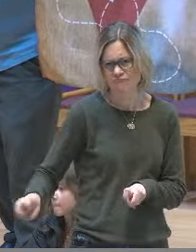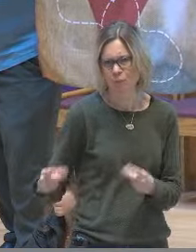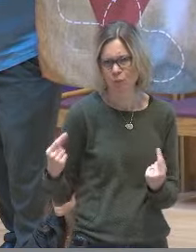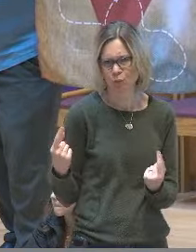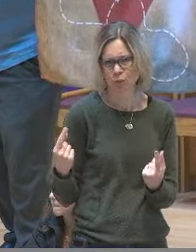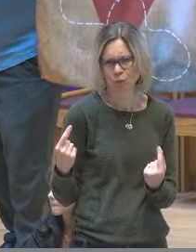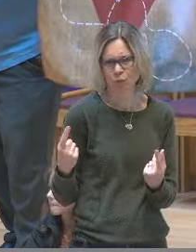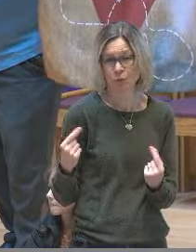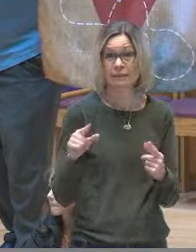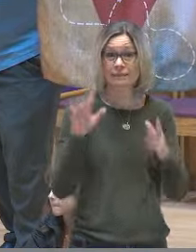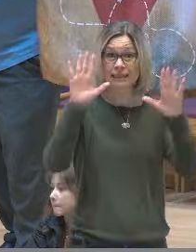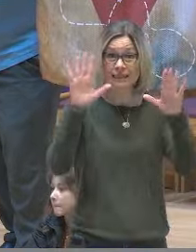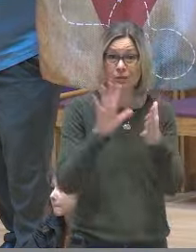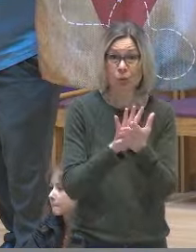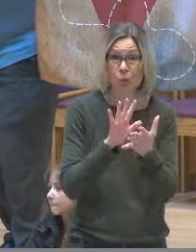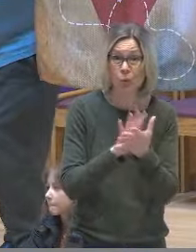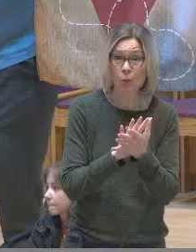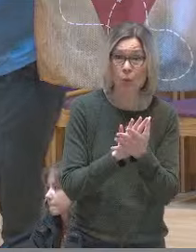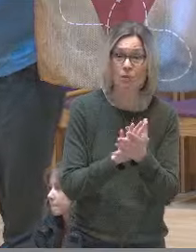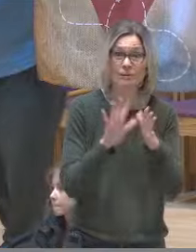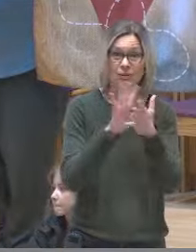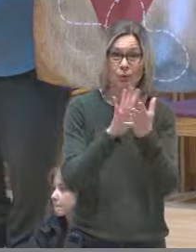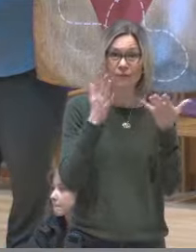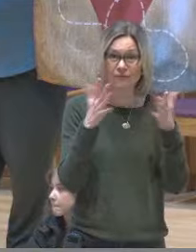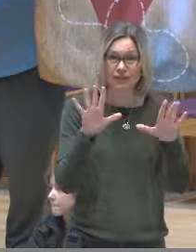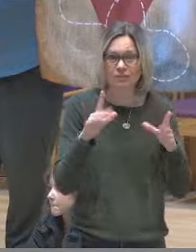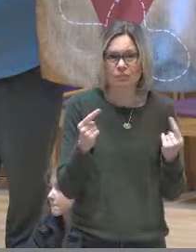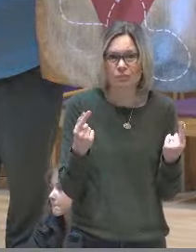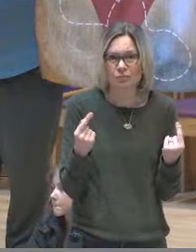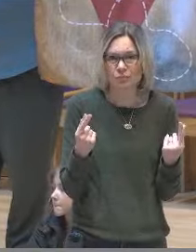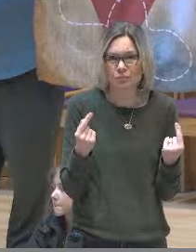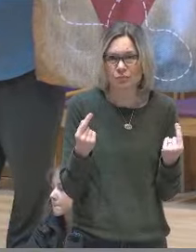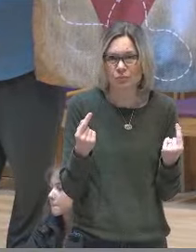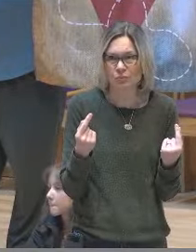You went to Sunday school. What happened after Sunday school?